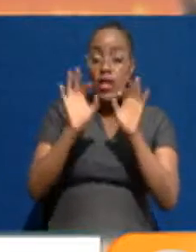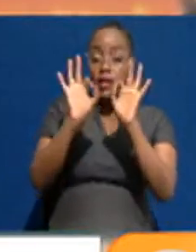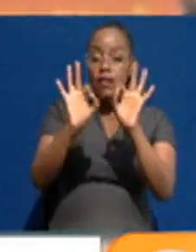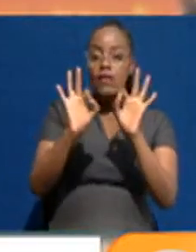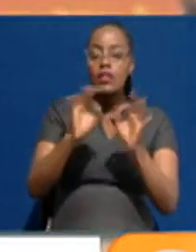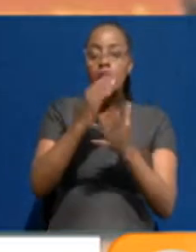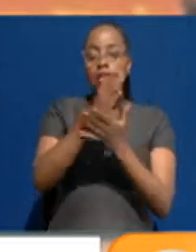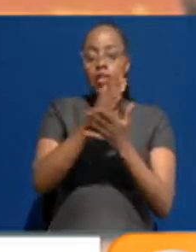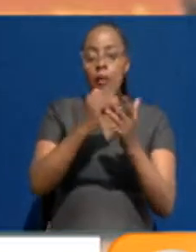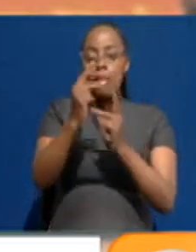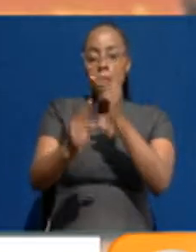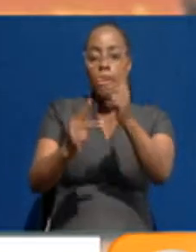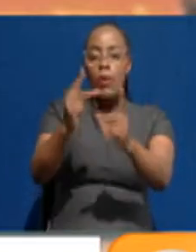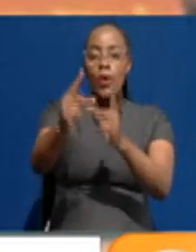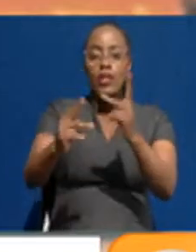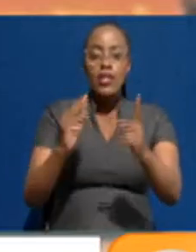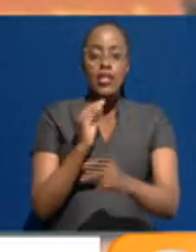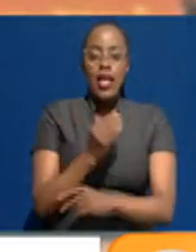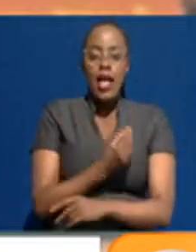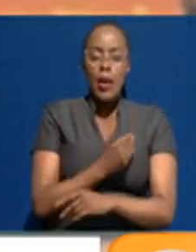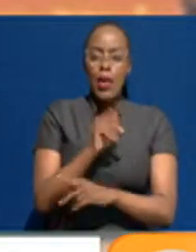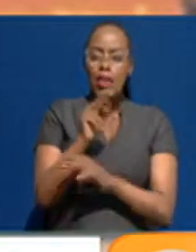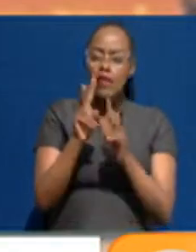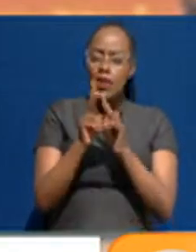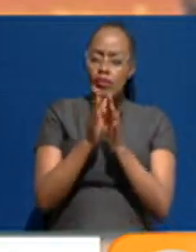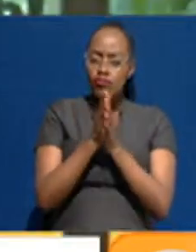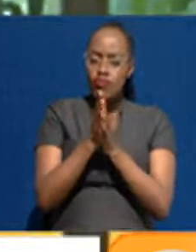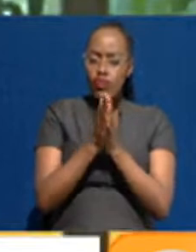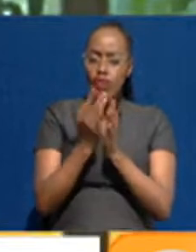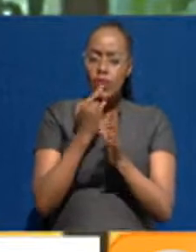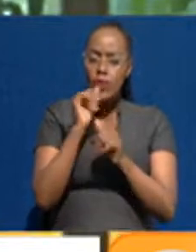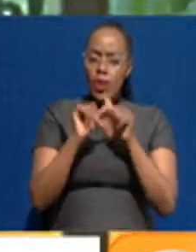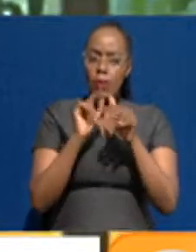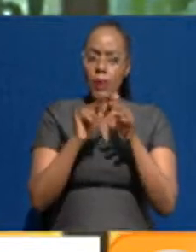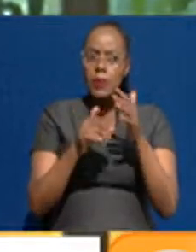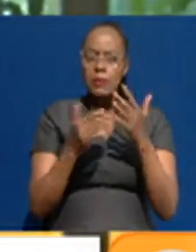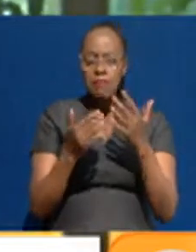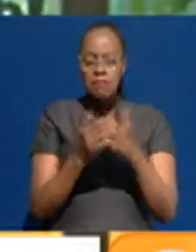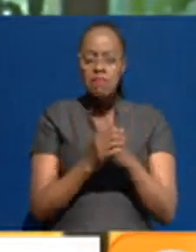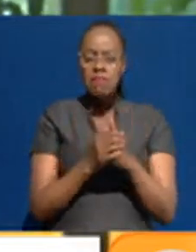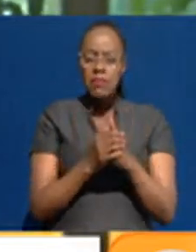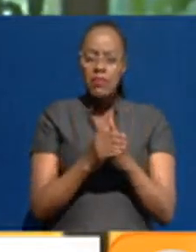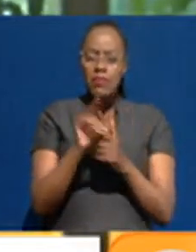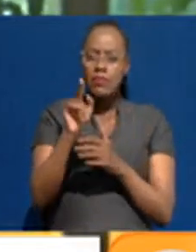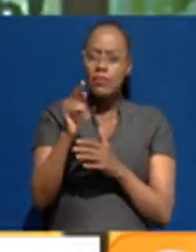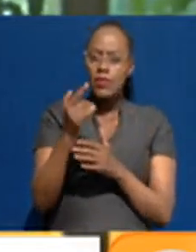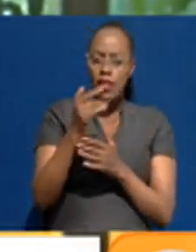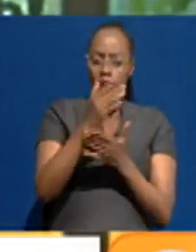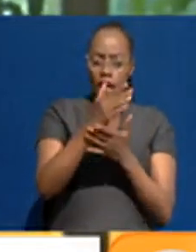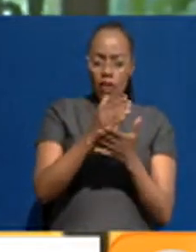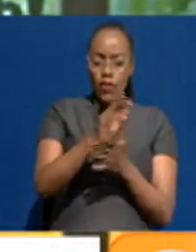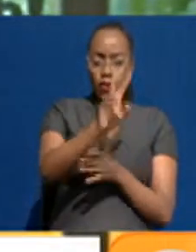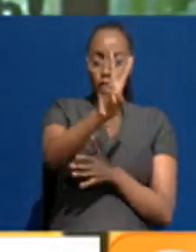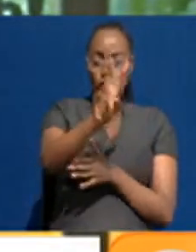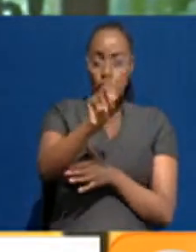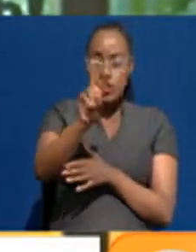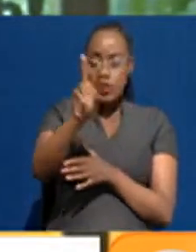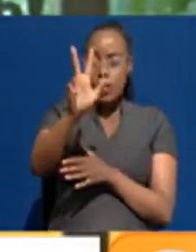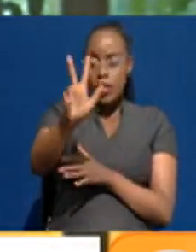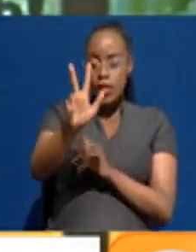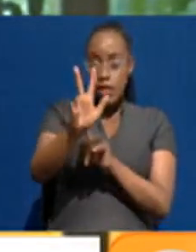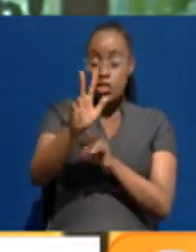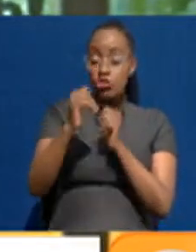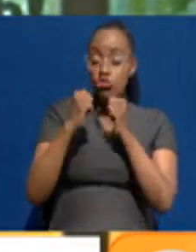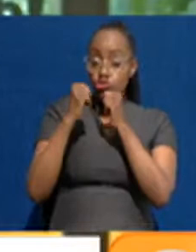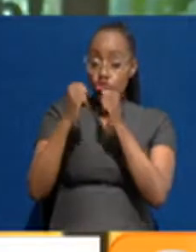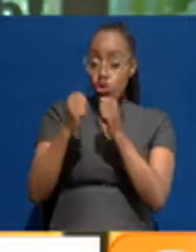processes. And that's interesting. Can we talk about then your first half of 2023? Strong growth